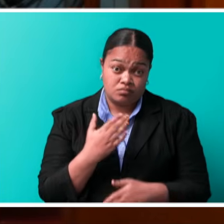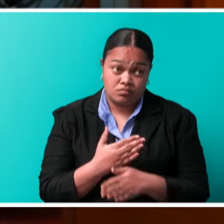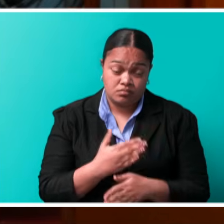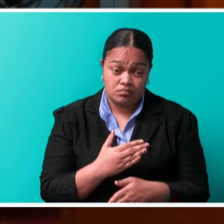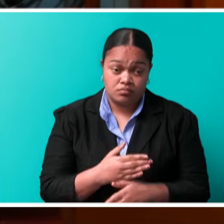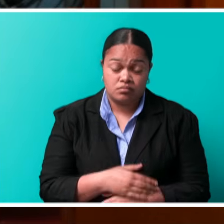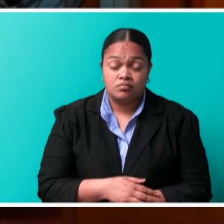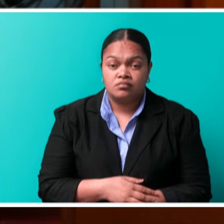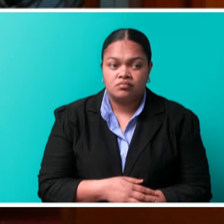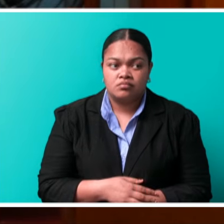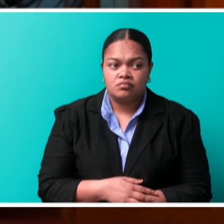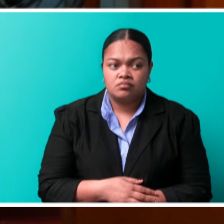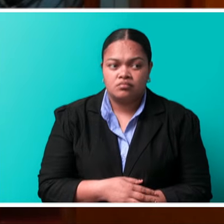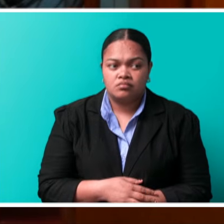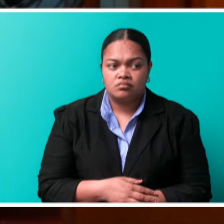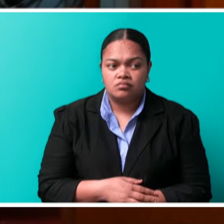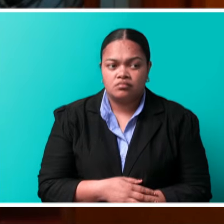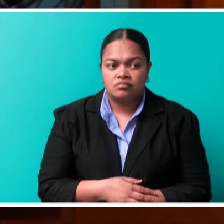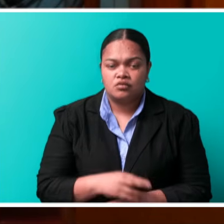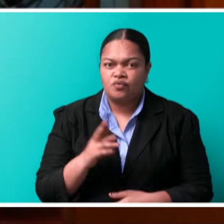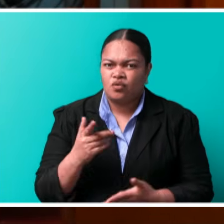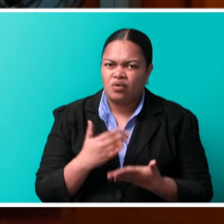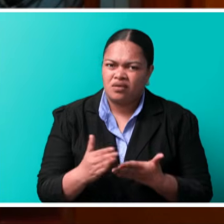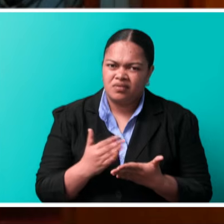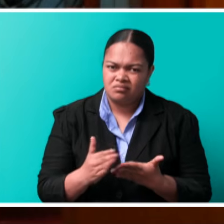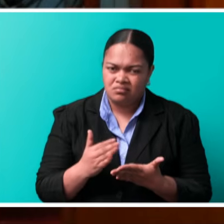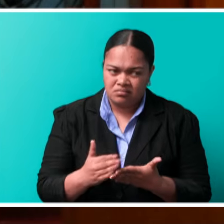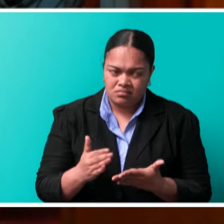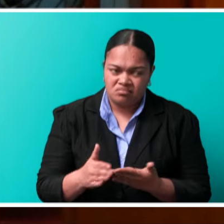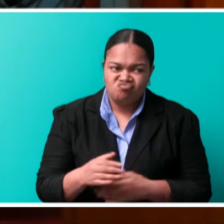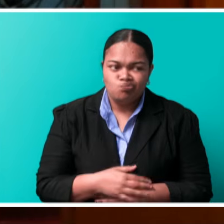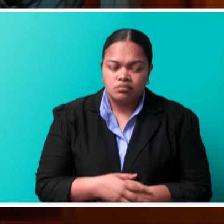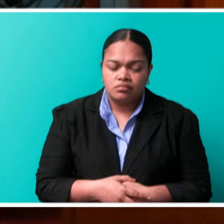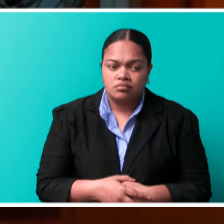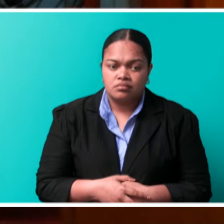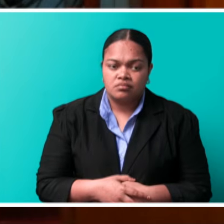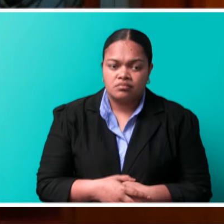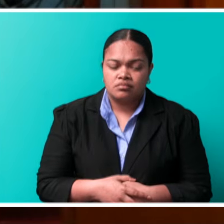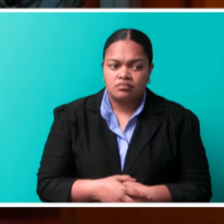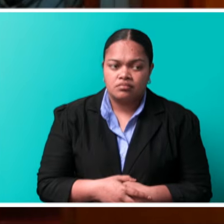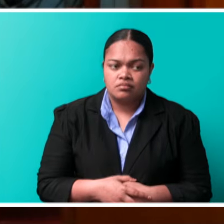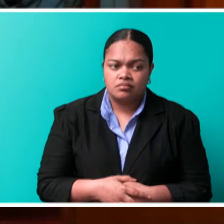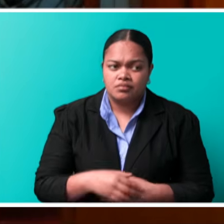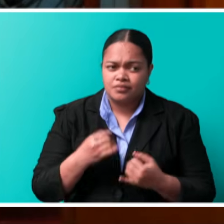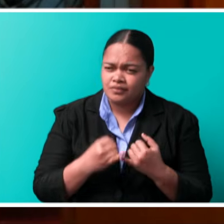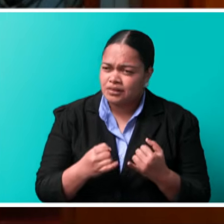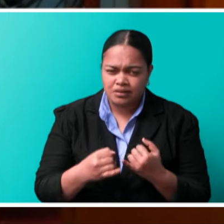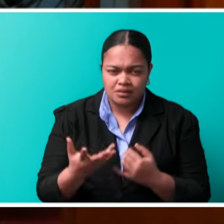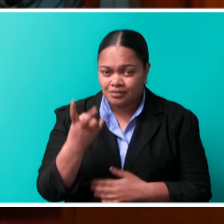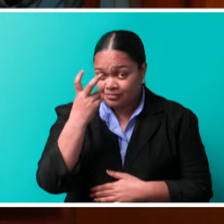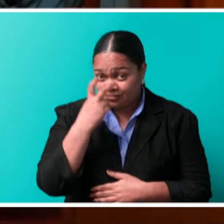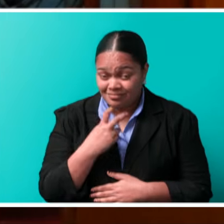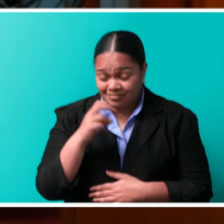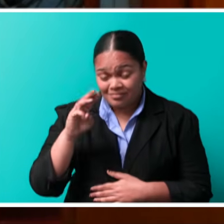disadvantaged by the FNPF decree, and some of the very senior members of society